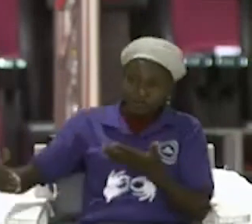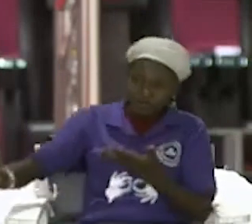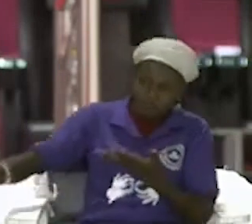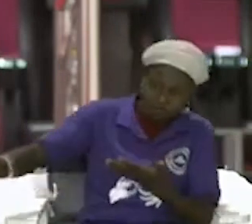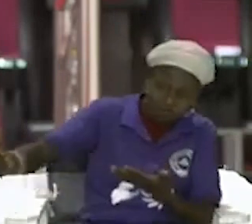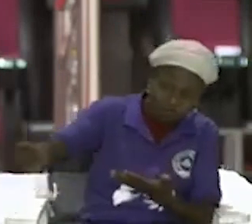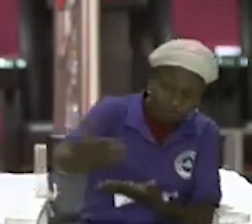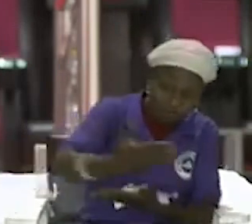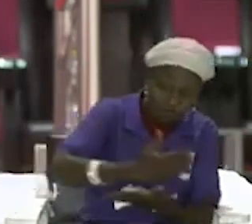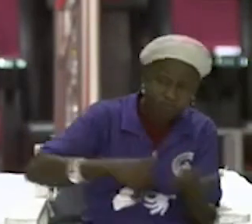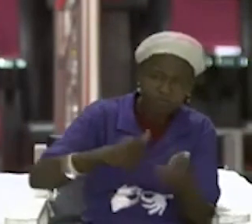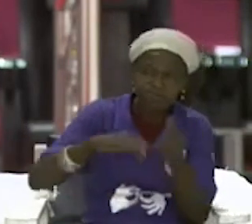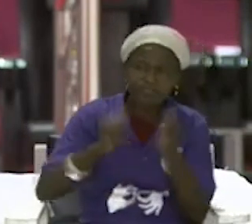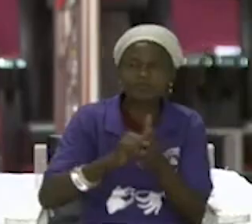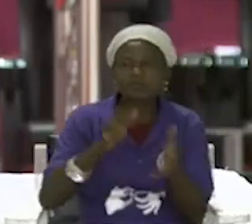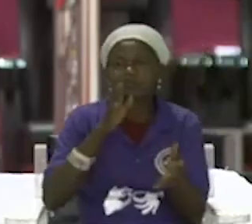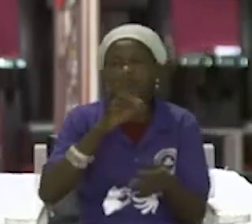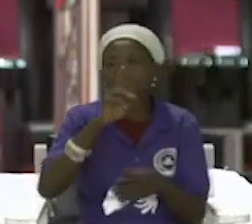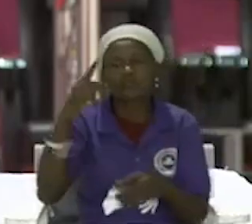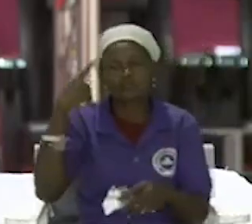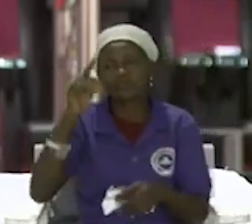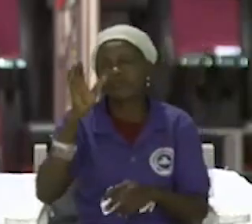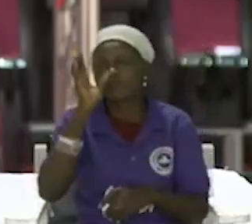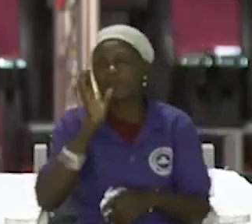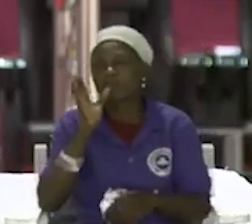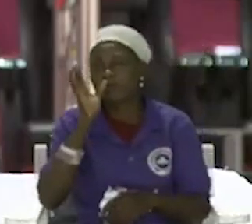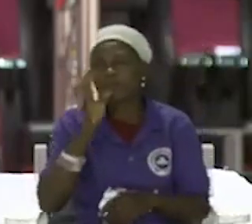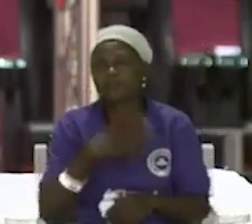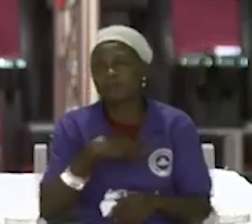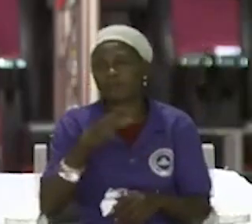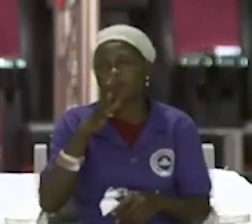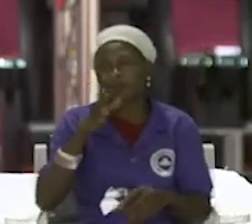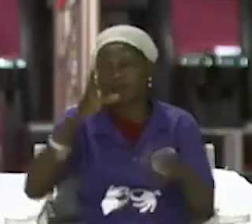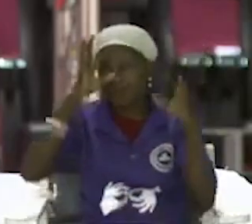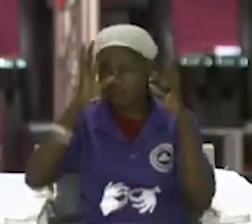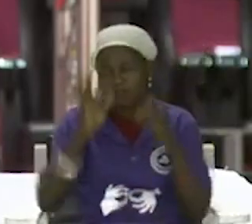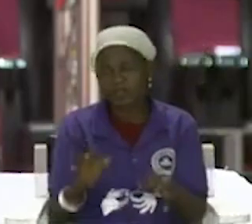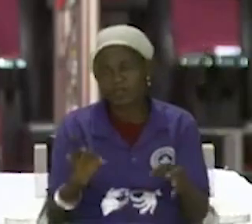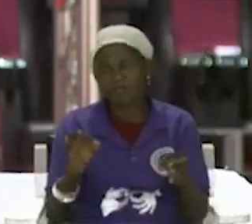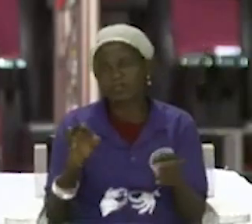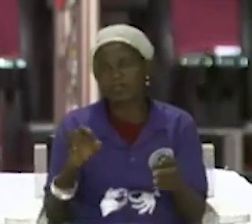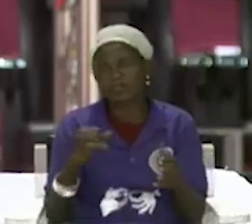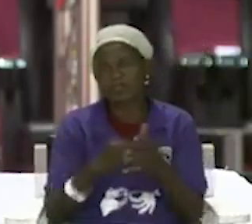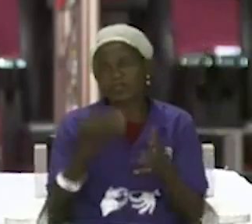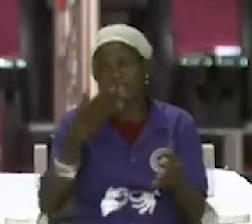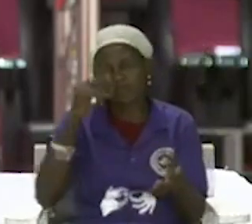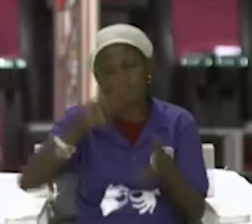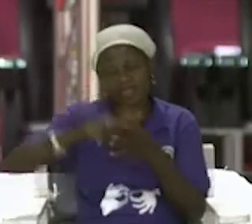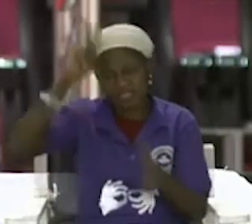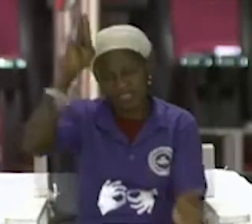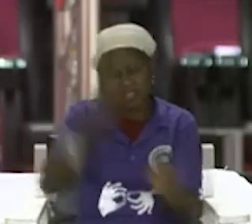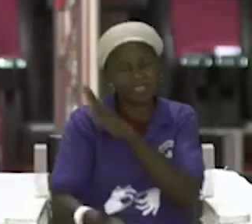for occultism. And the mother decided, it's better I kill this boy.